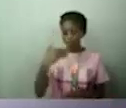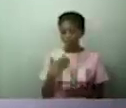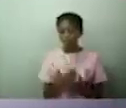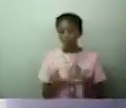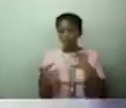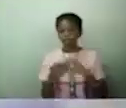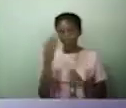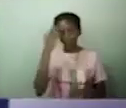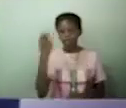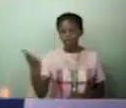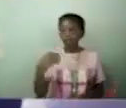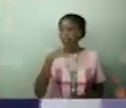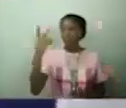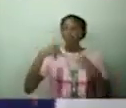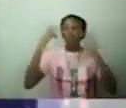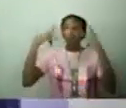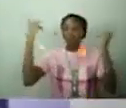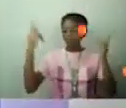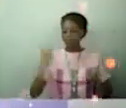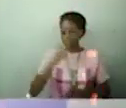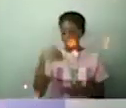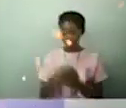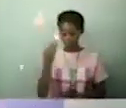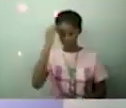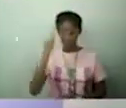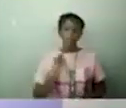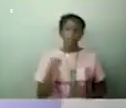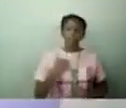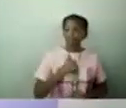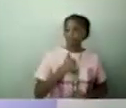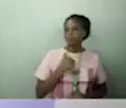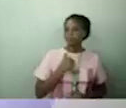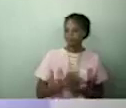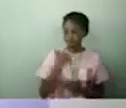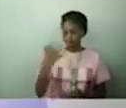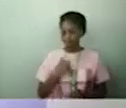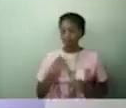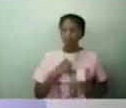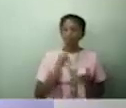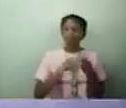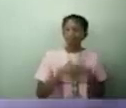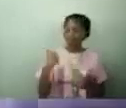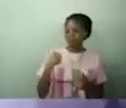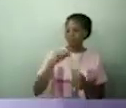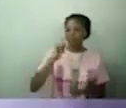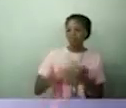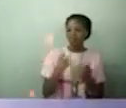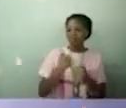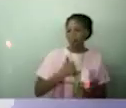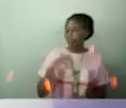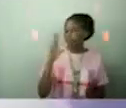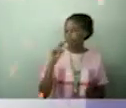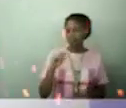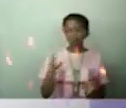She can give you fame and all the things the Bible is talking about. And then she is in